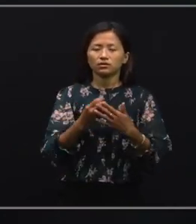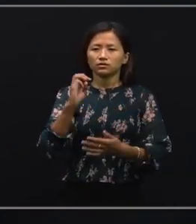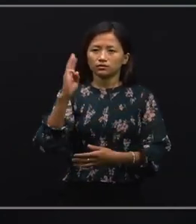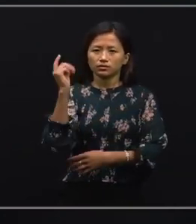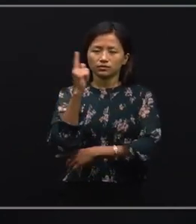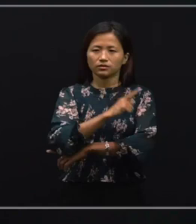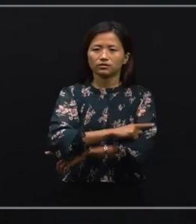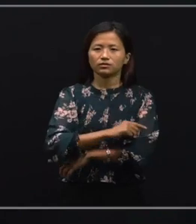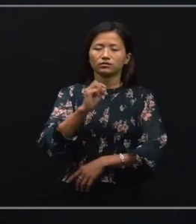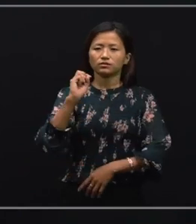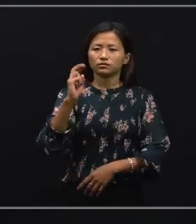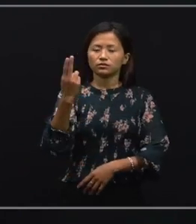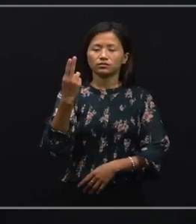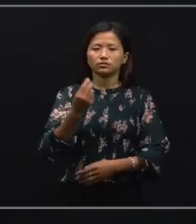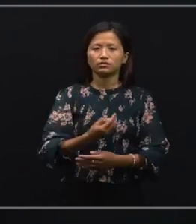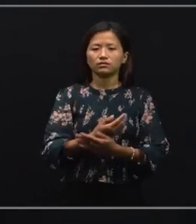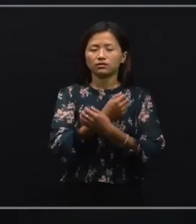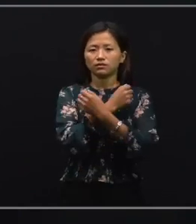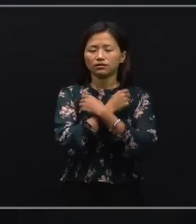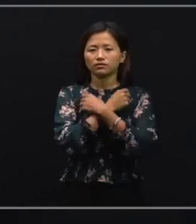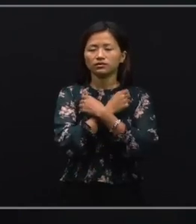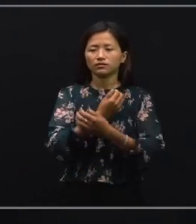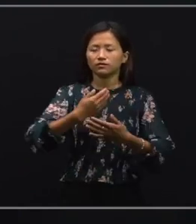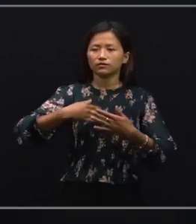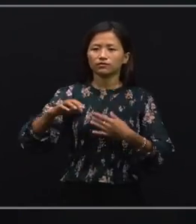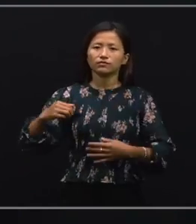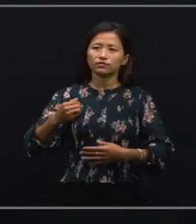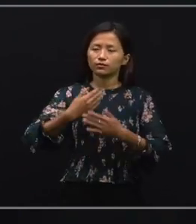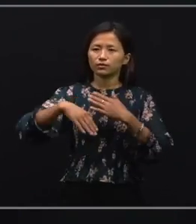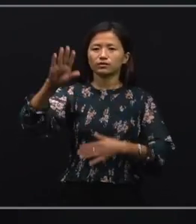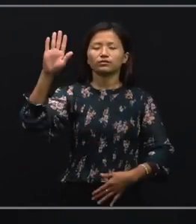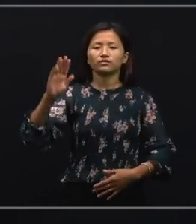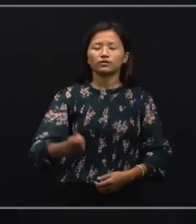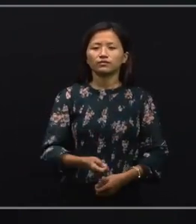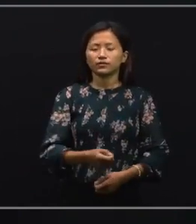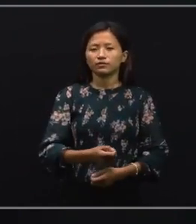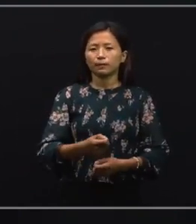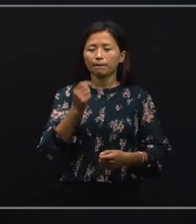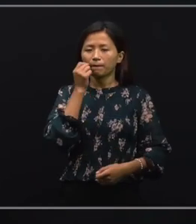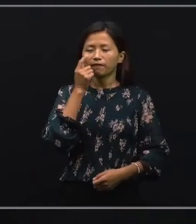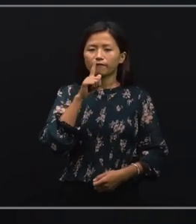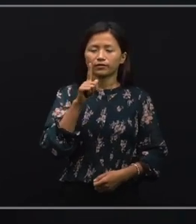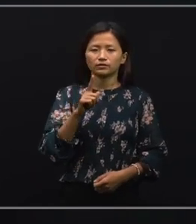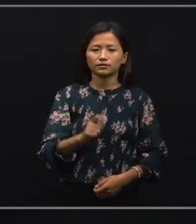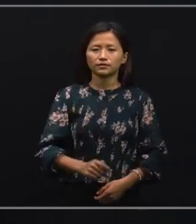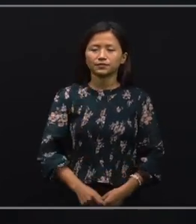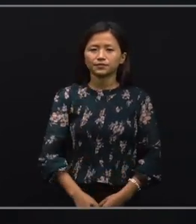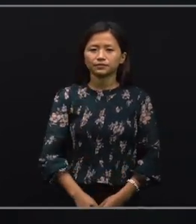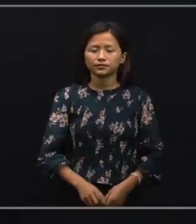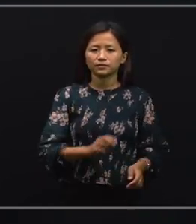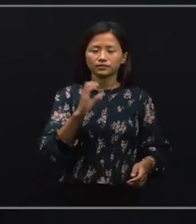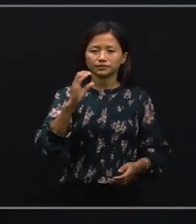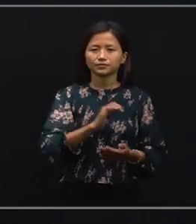already 3 days that the two lovers had fled from the father. The chieftain might not necessarily